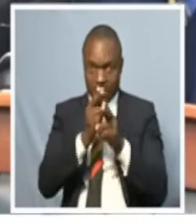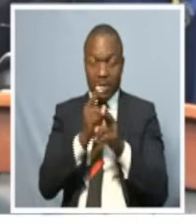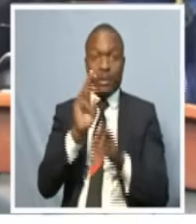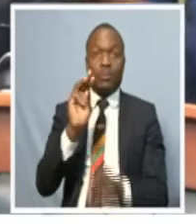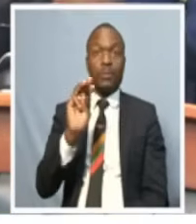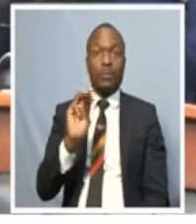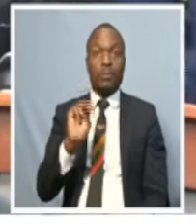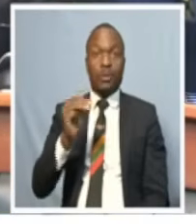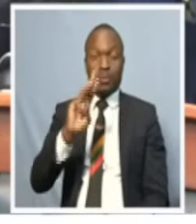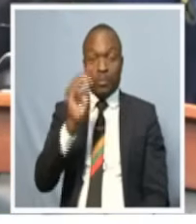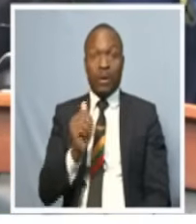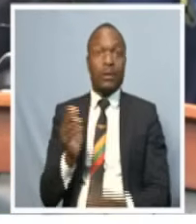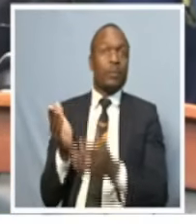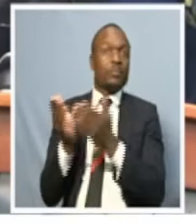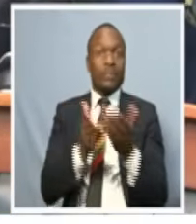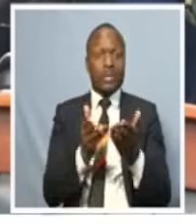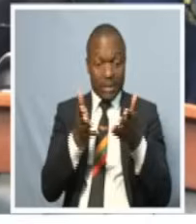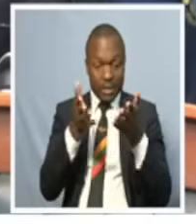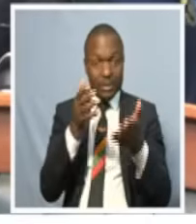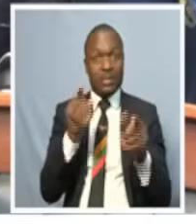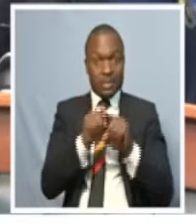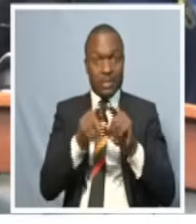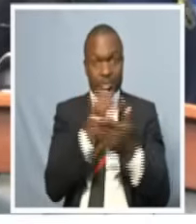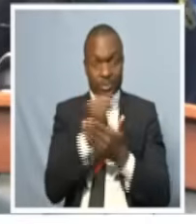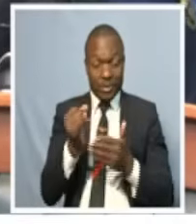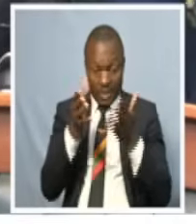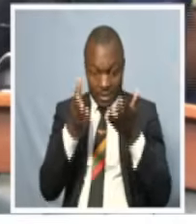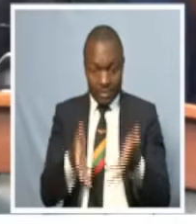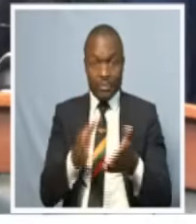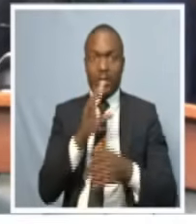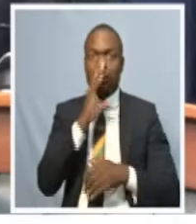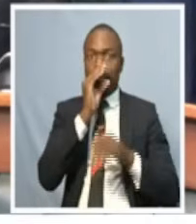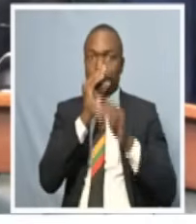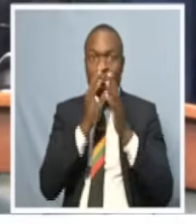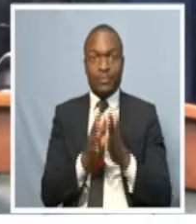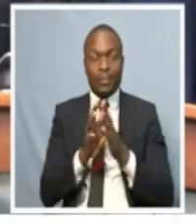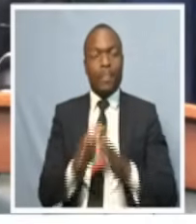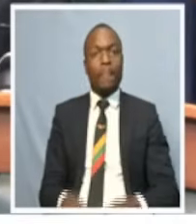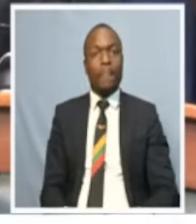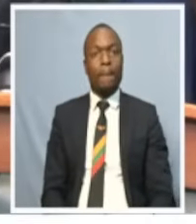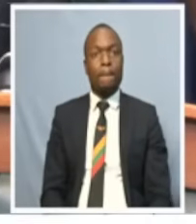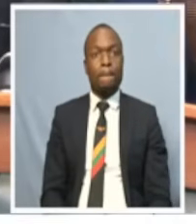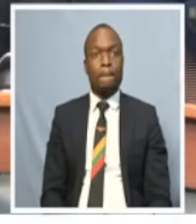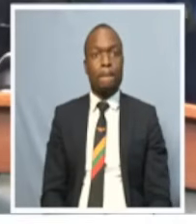that issue of the floor of the House. Madam Speaker,